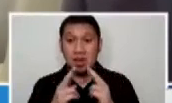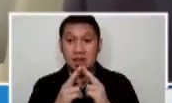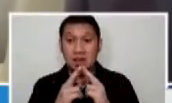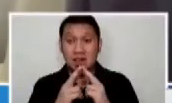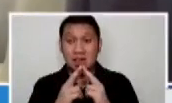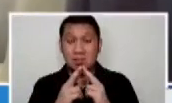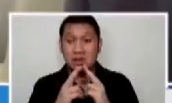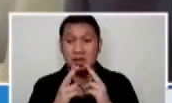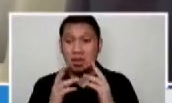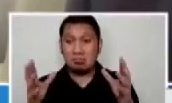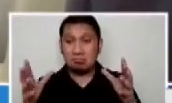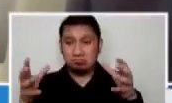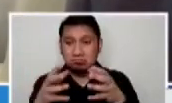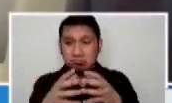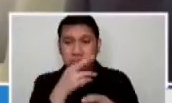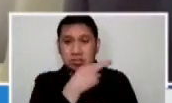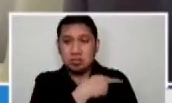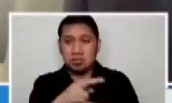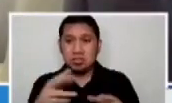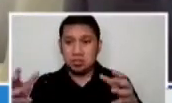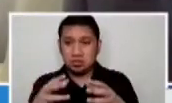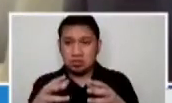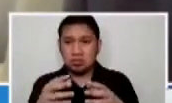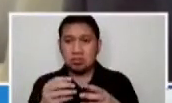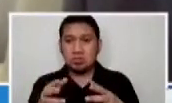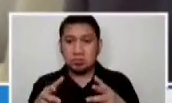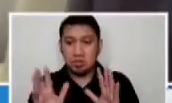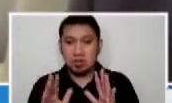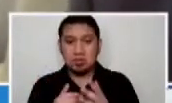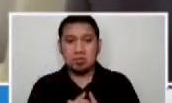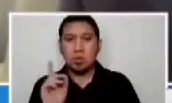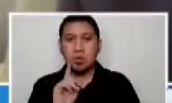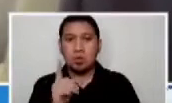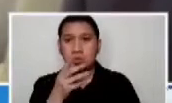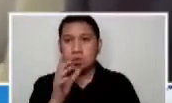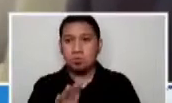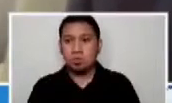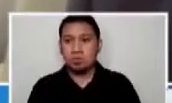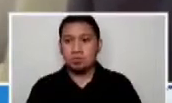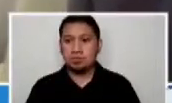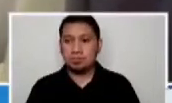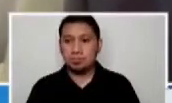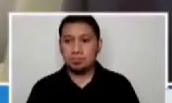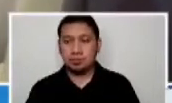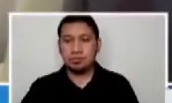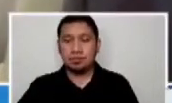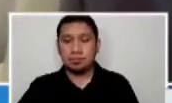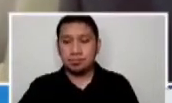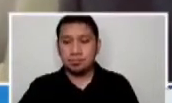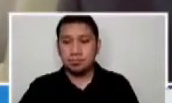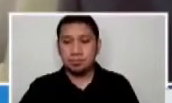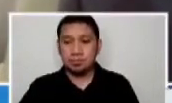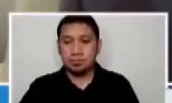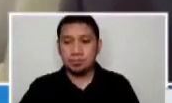social distancing. Nangyari na ito sa mga ibang countries during the celebration of Eid al-Fitr